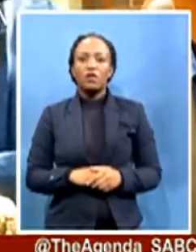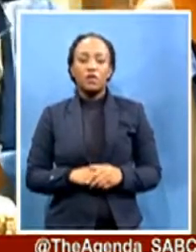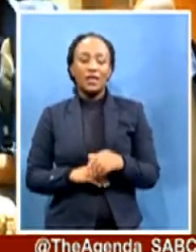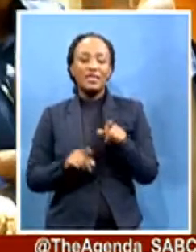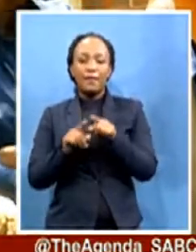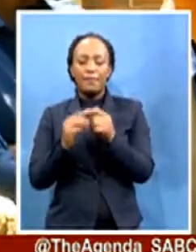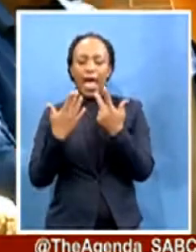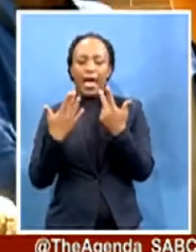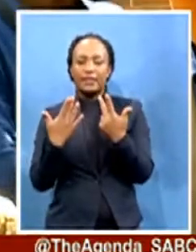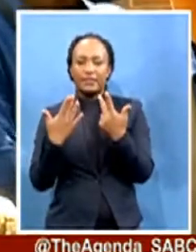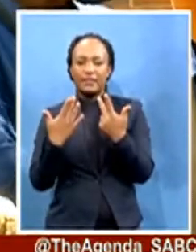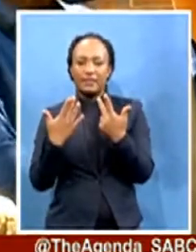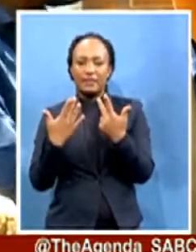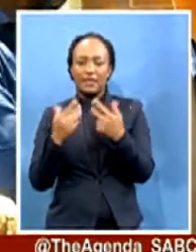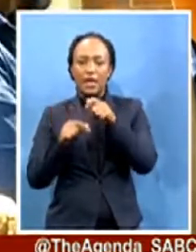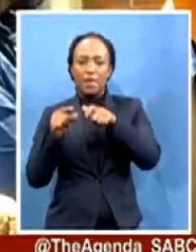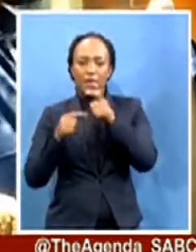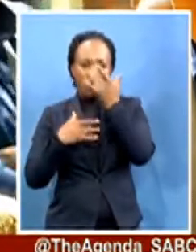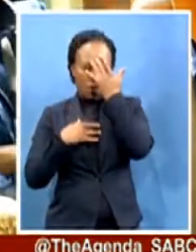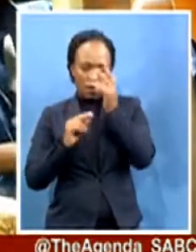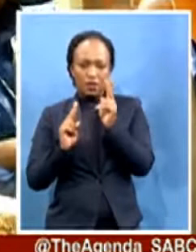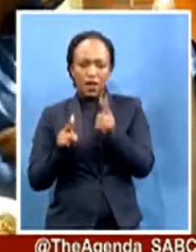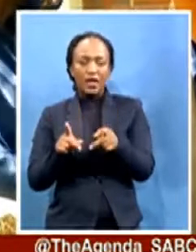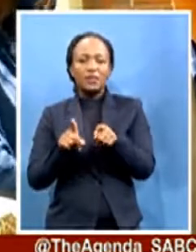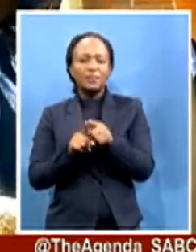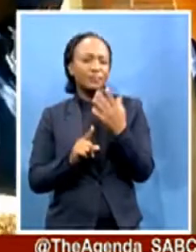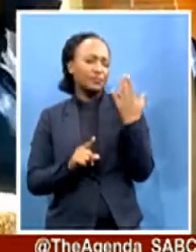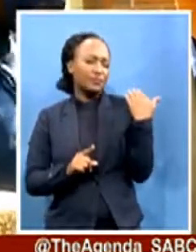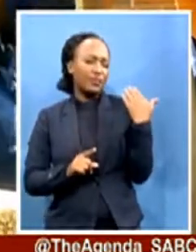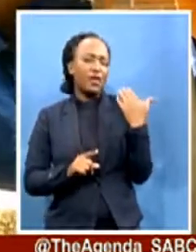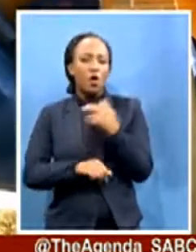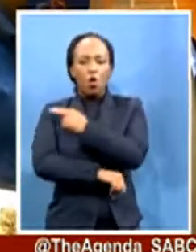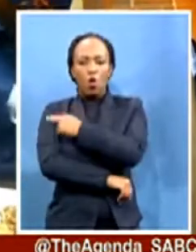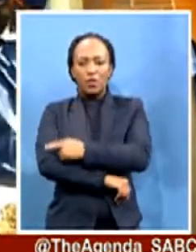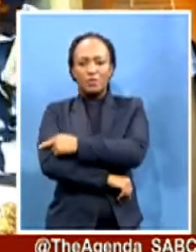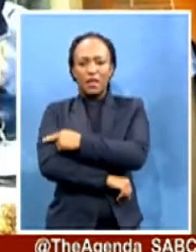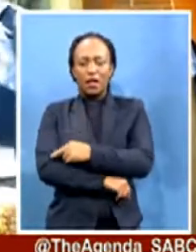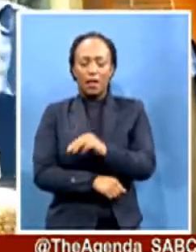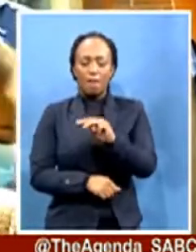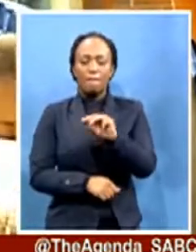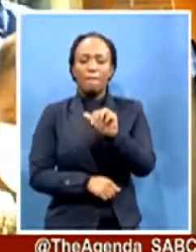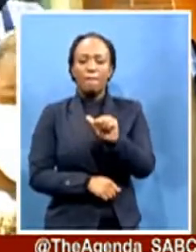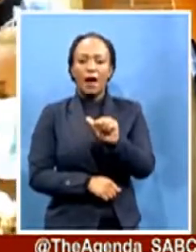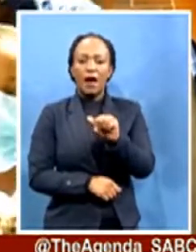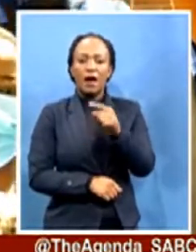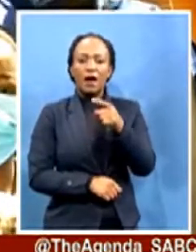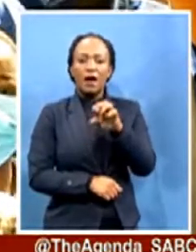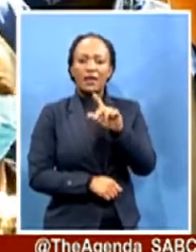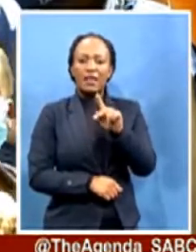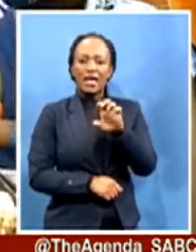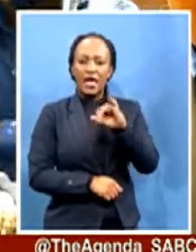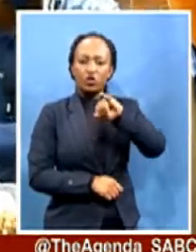in Charlotte Maxeke Hospital. A fire broke out and it engulfed a major part of the